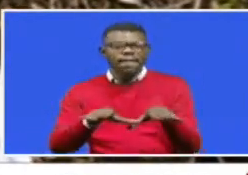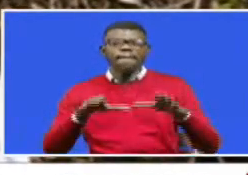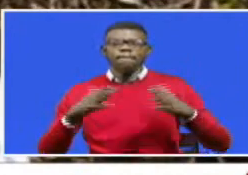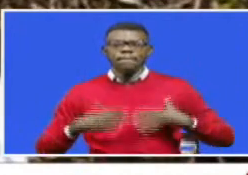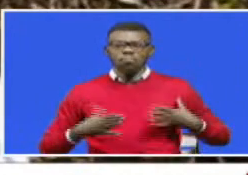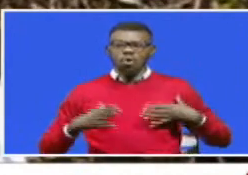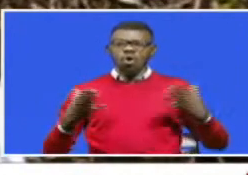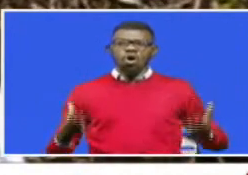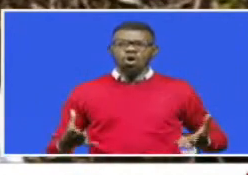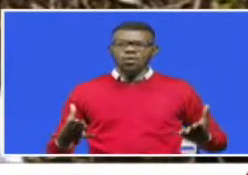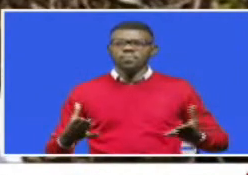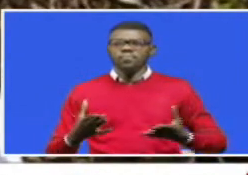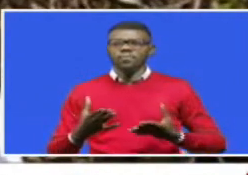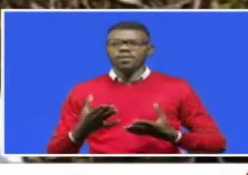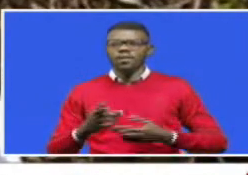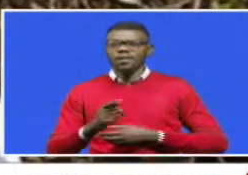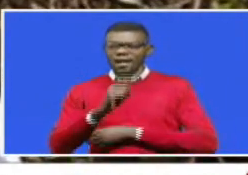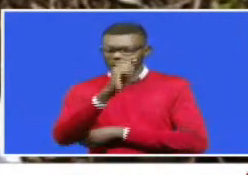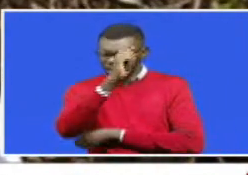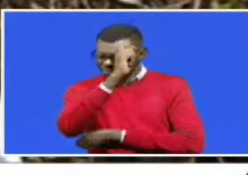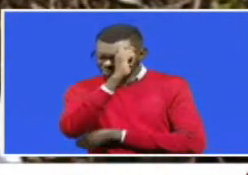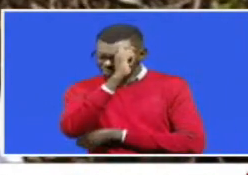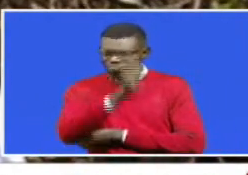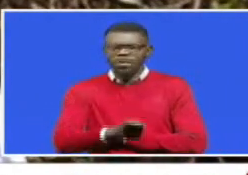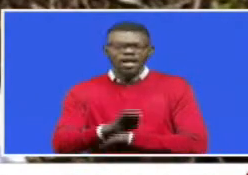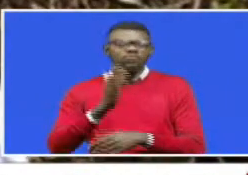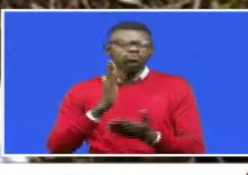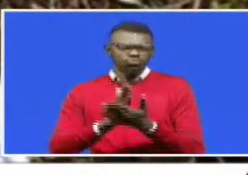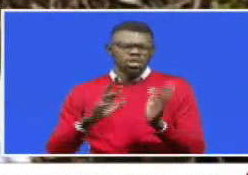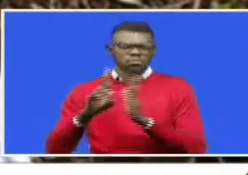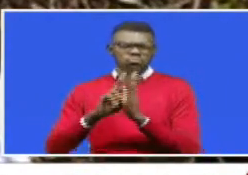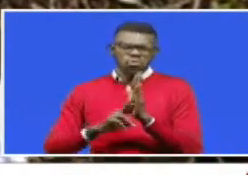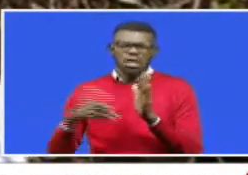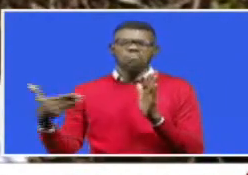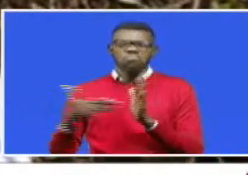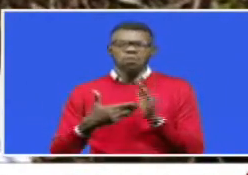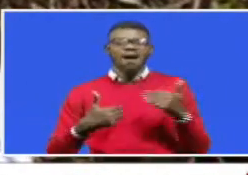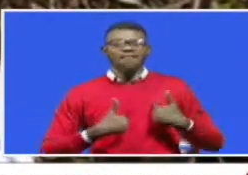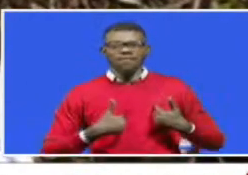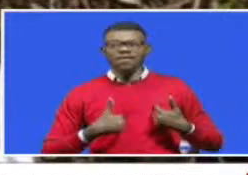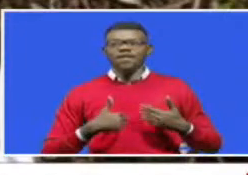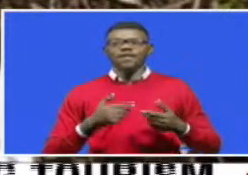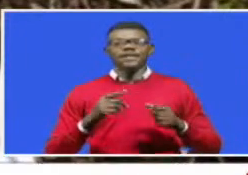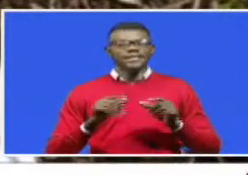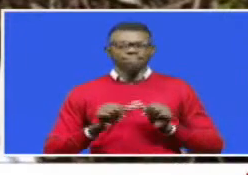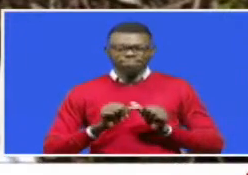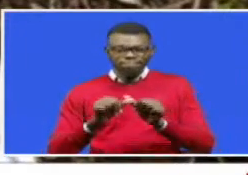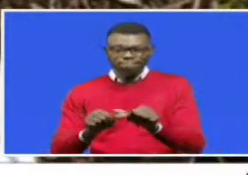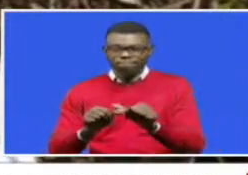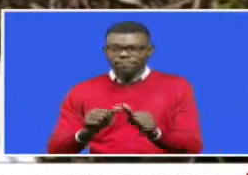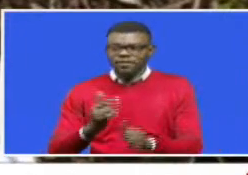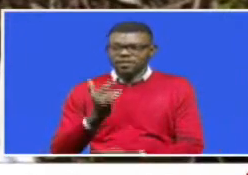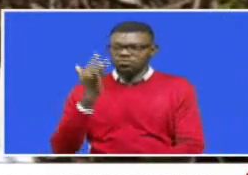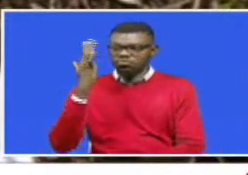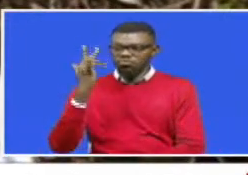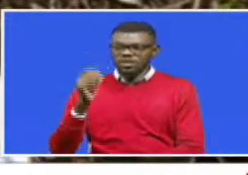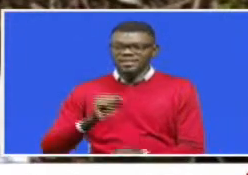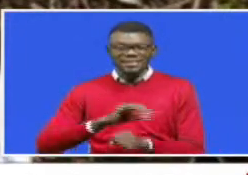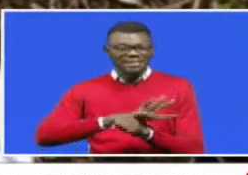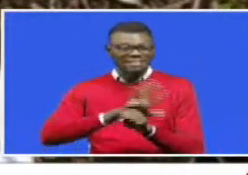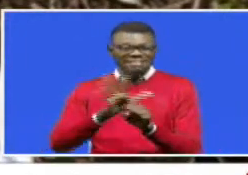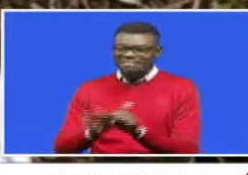people who has to respect the restriction. We have to continue because COVID is not